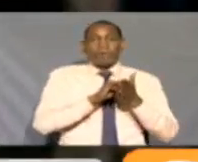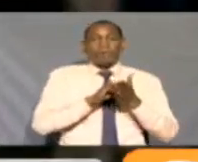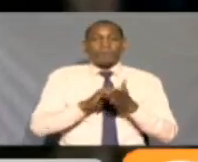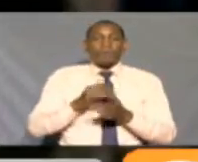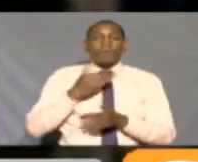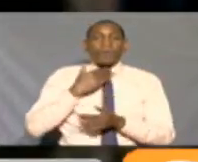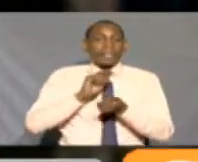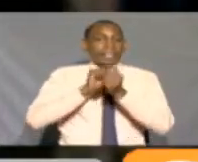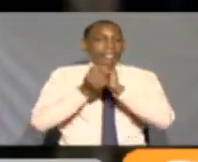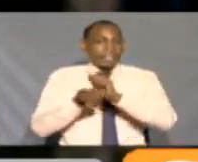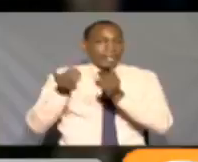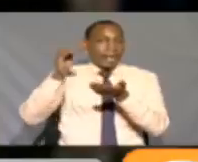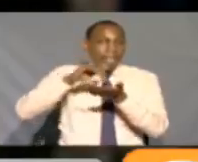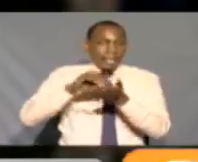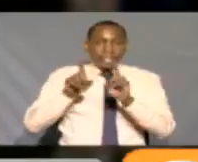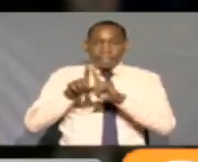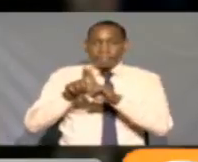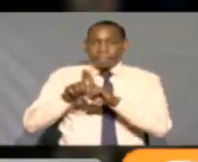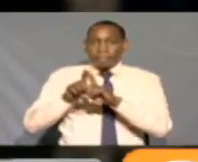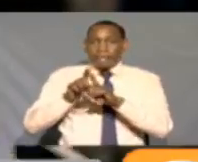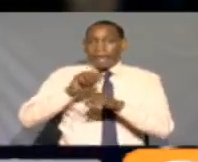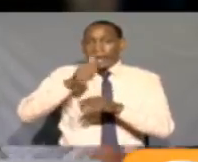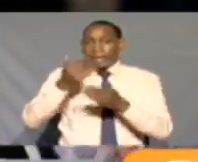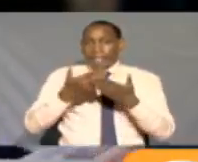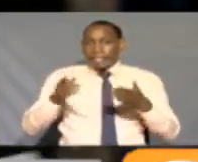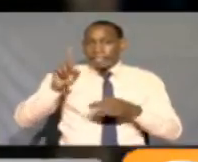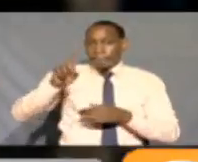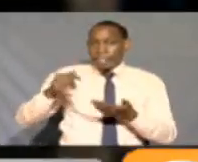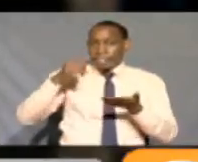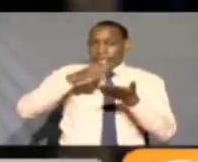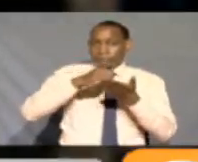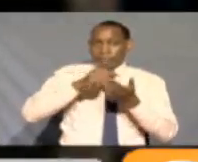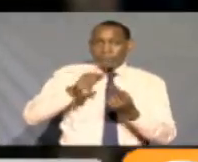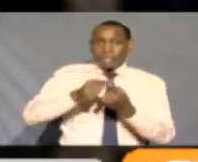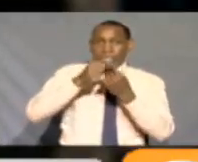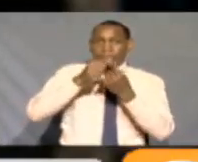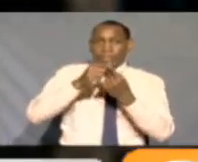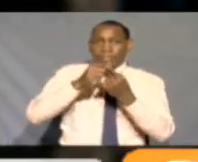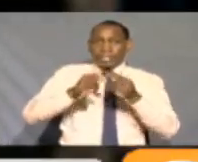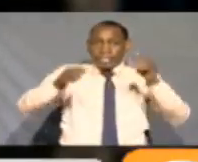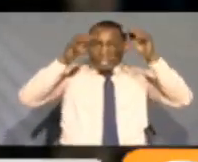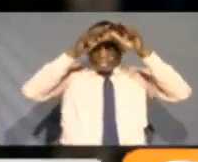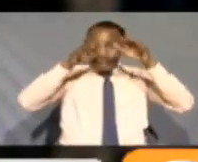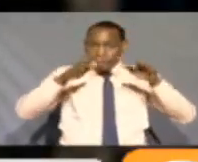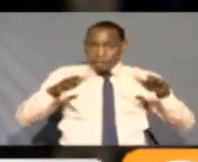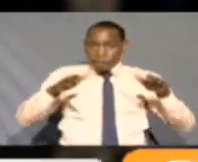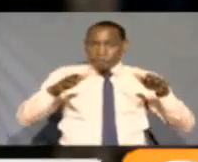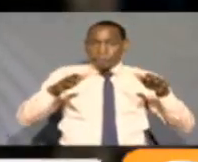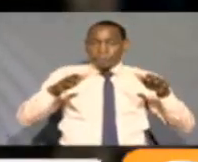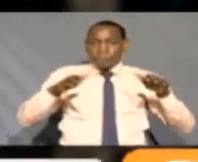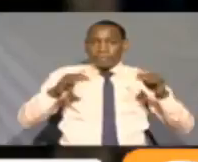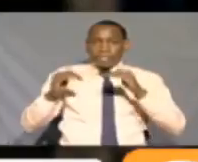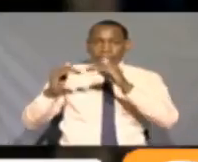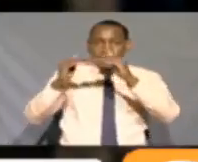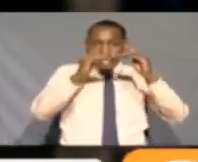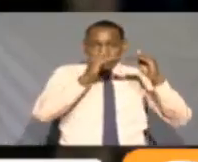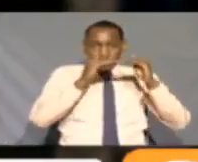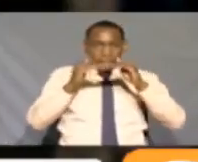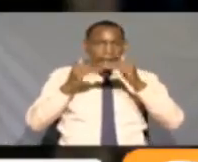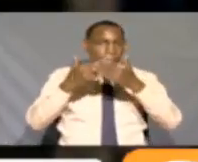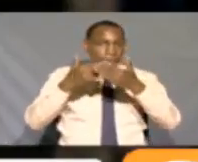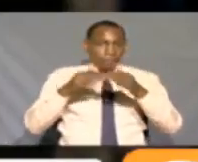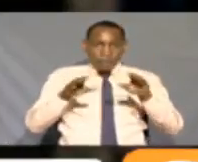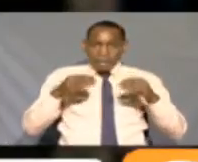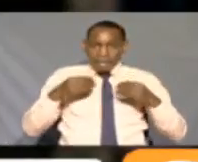go and amend. And there are some things that need to be put in place, especially concerning devolution, as a level playing ground before